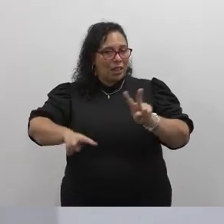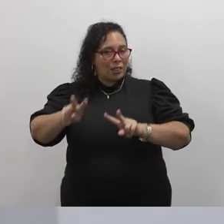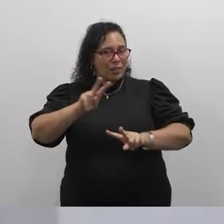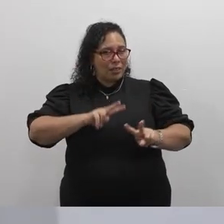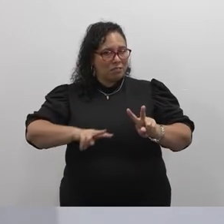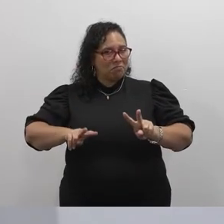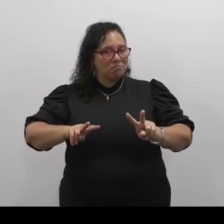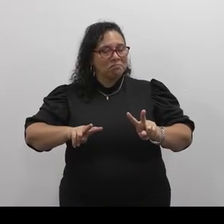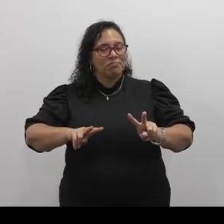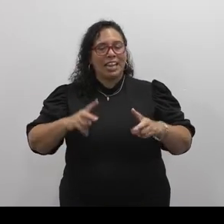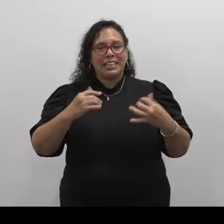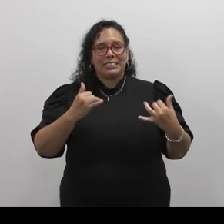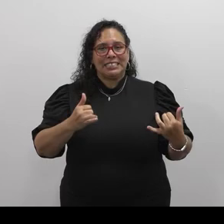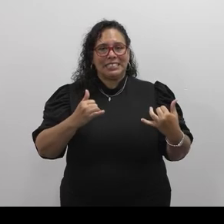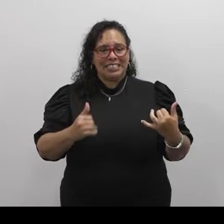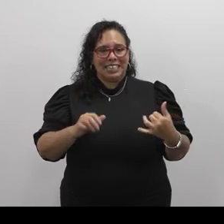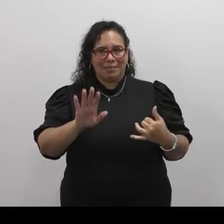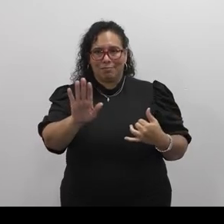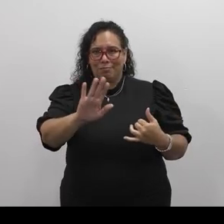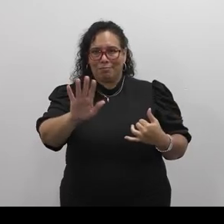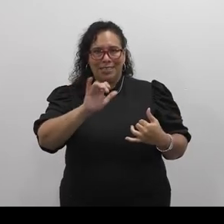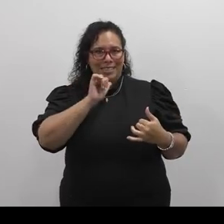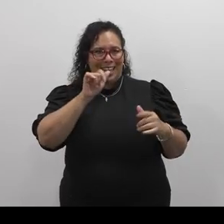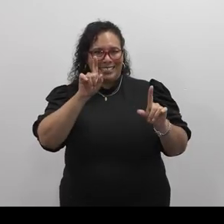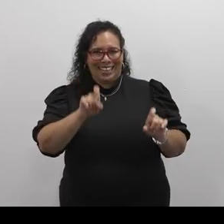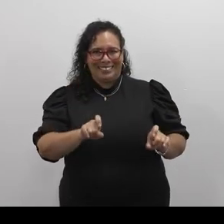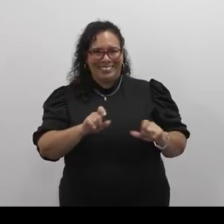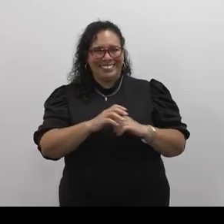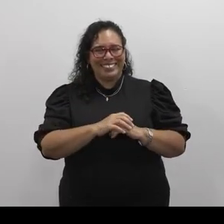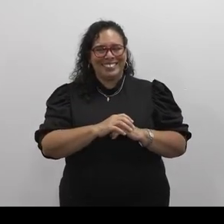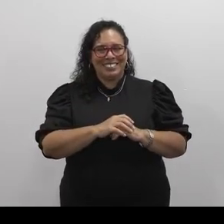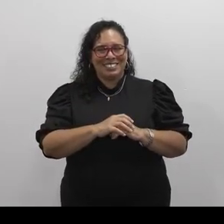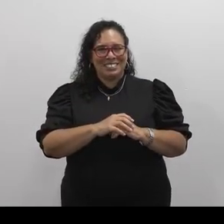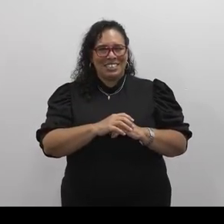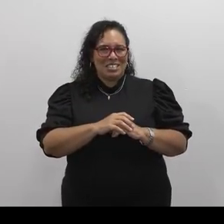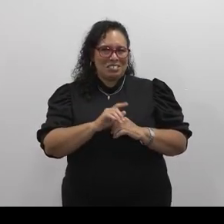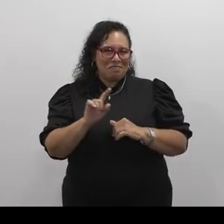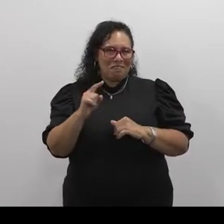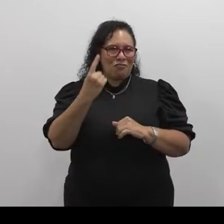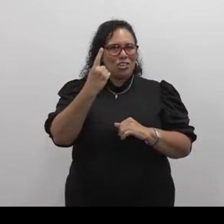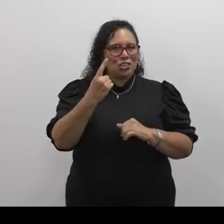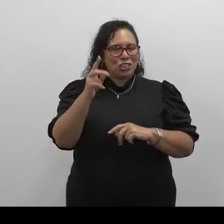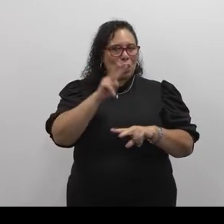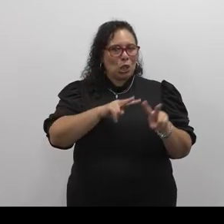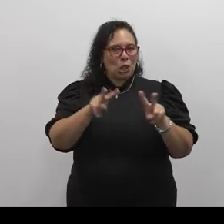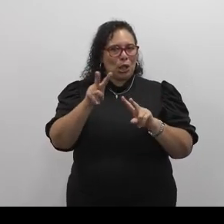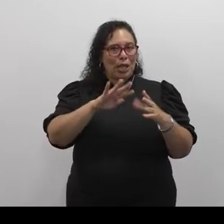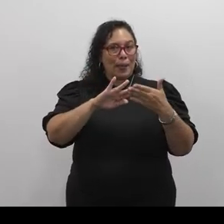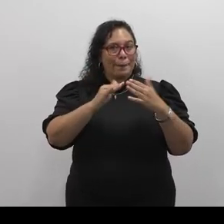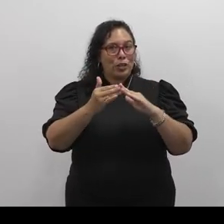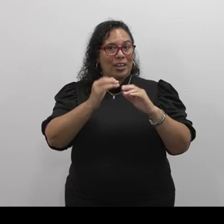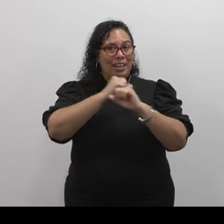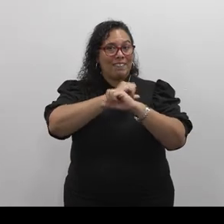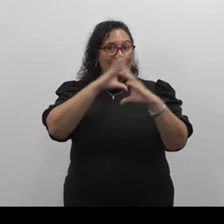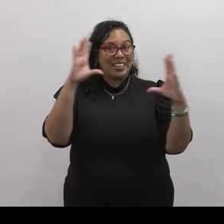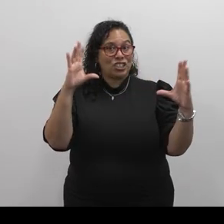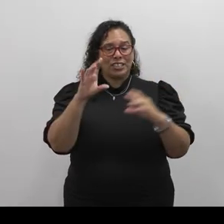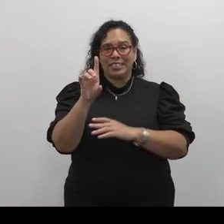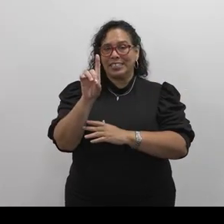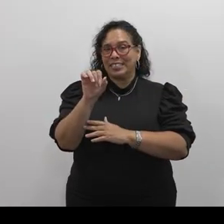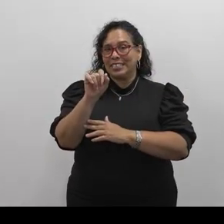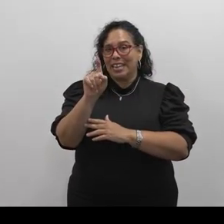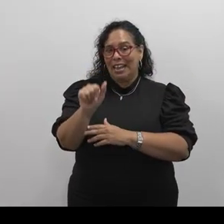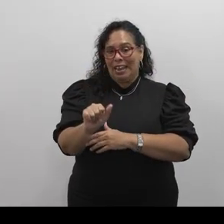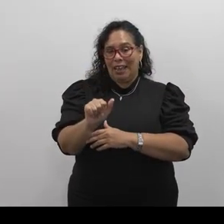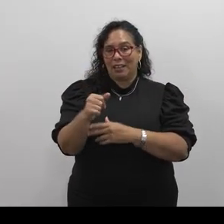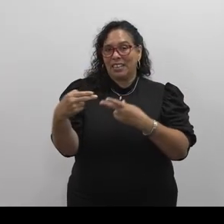pass look. And so today is not a test. This is just a first pass look at some of the community visioning data. There are